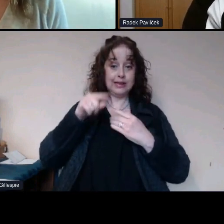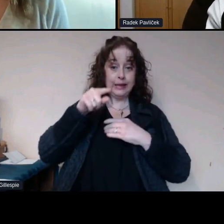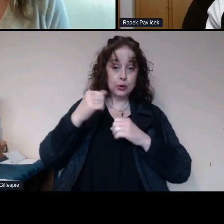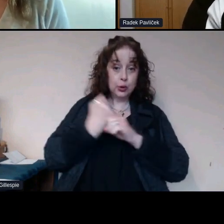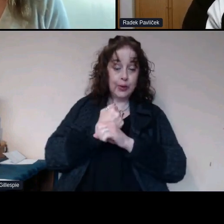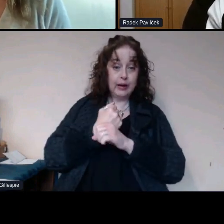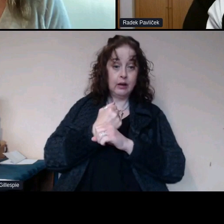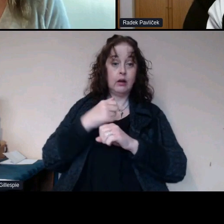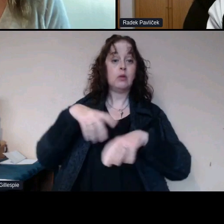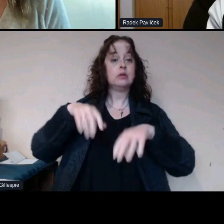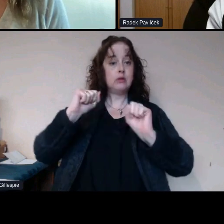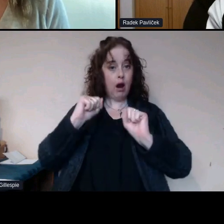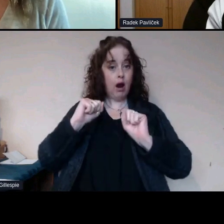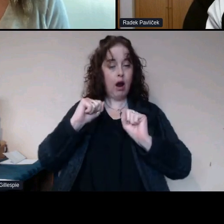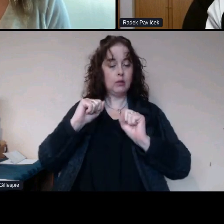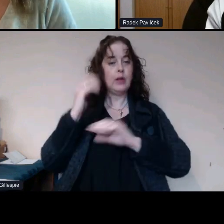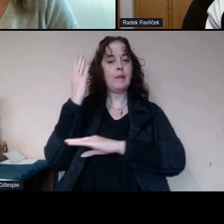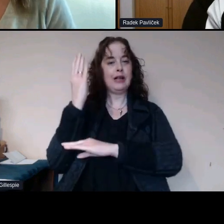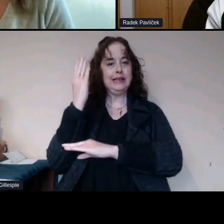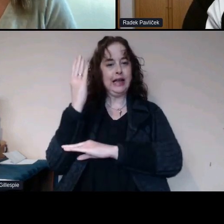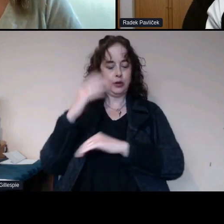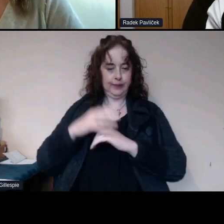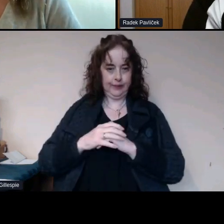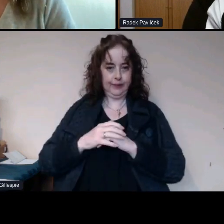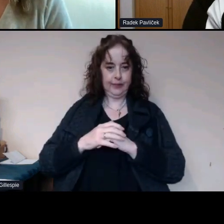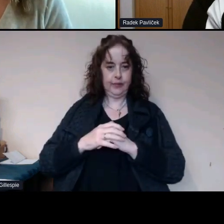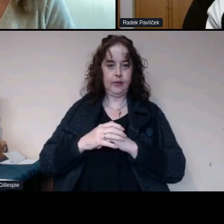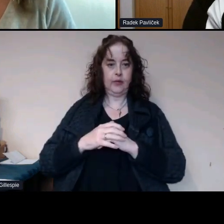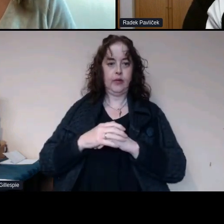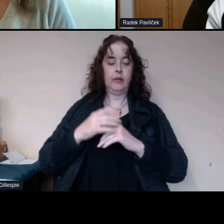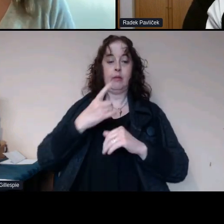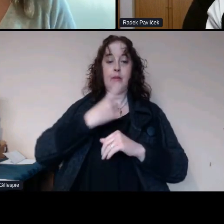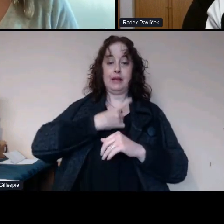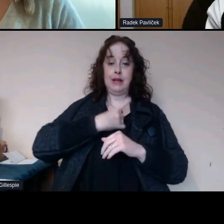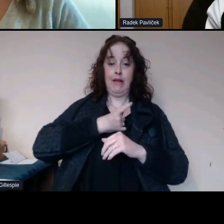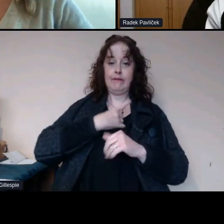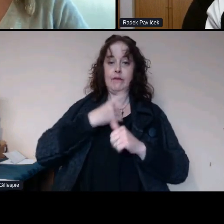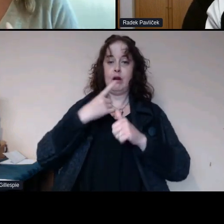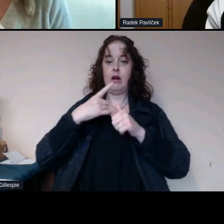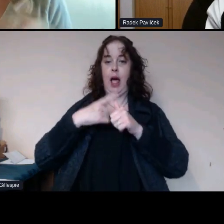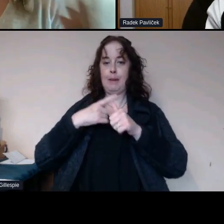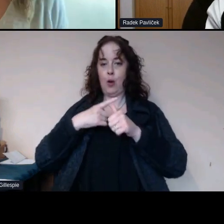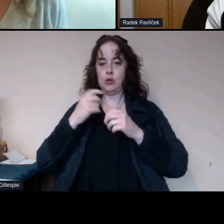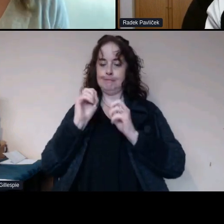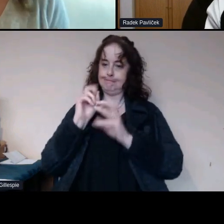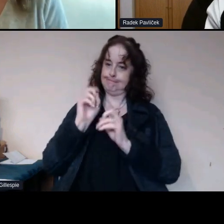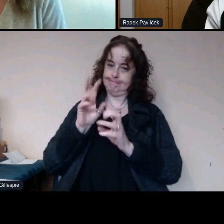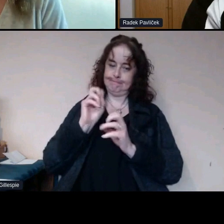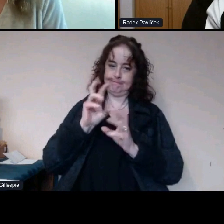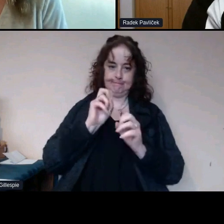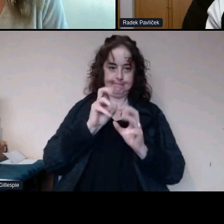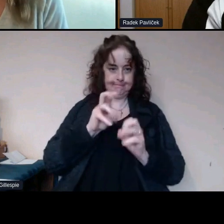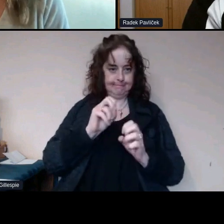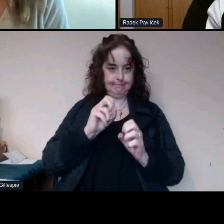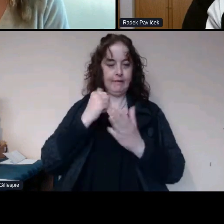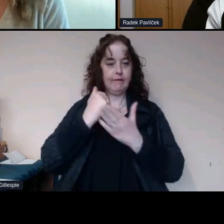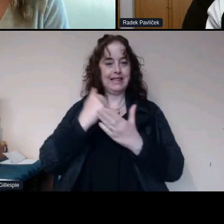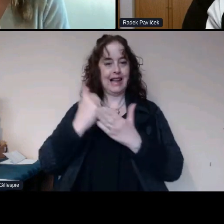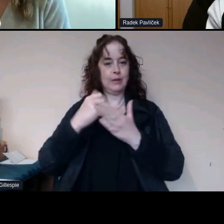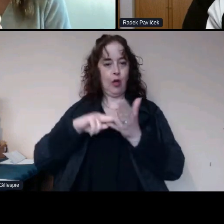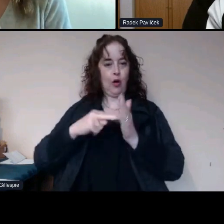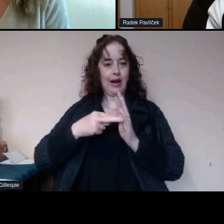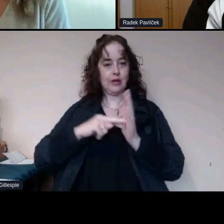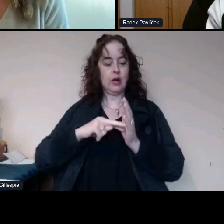we will start off with a presentation. And then after myself and Alberto have told you everything that is so fantastic with this organization, we will hear